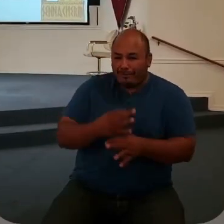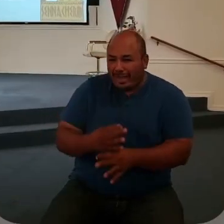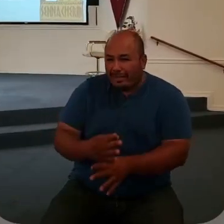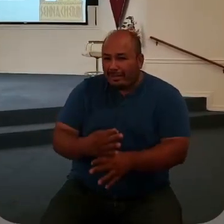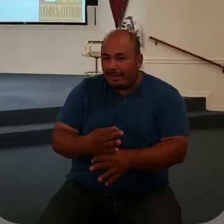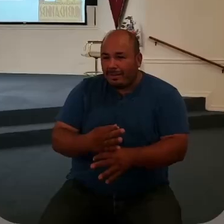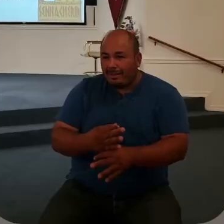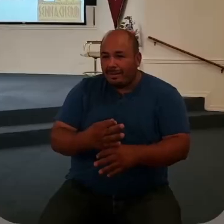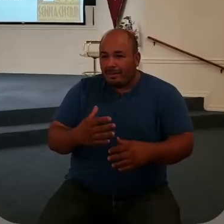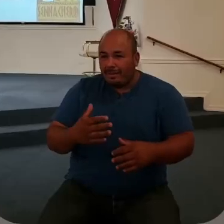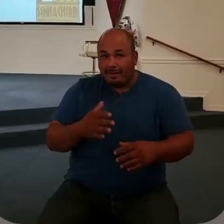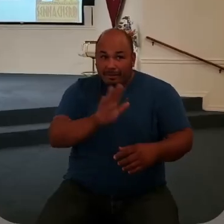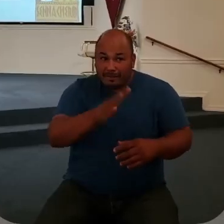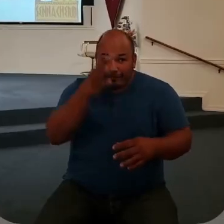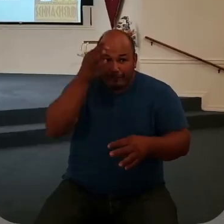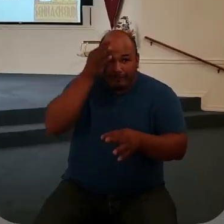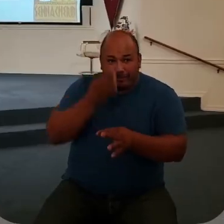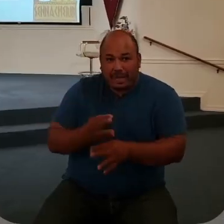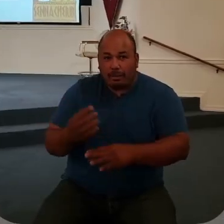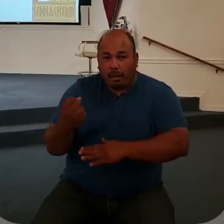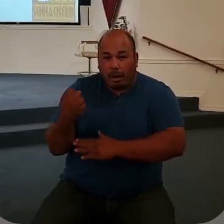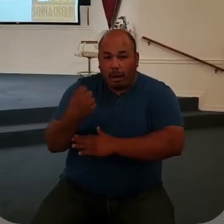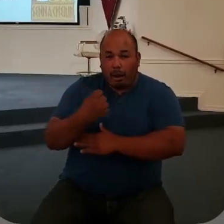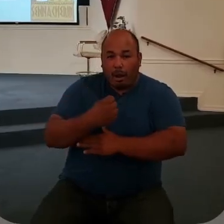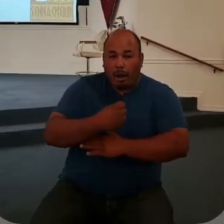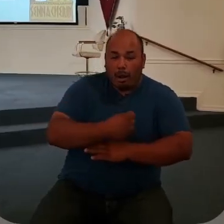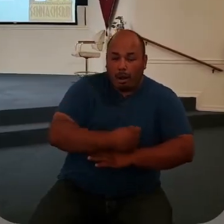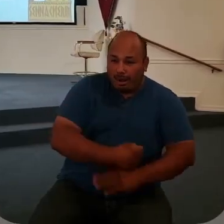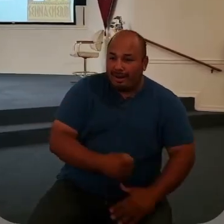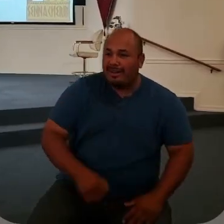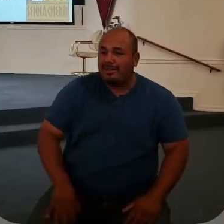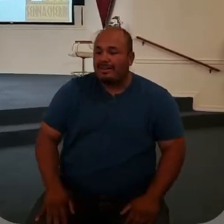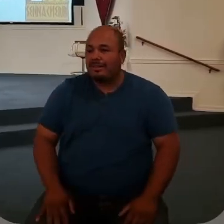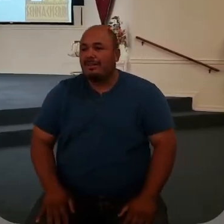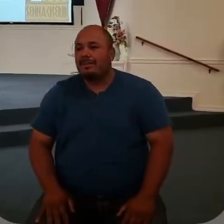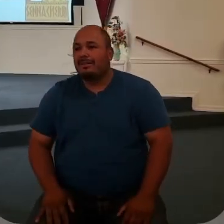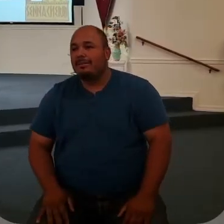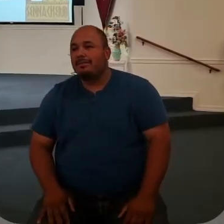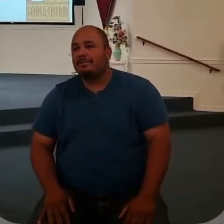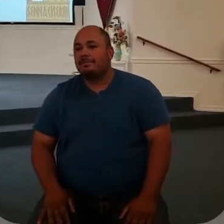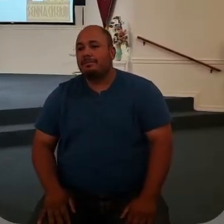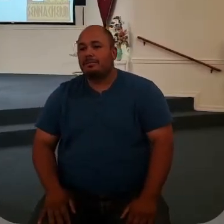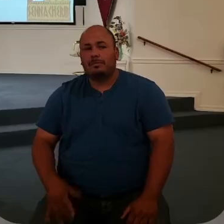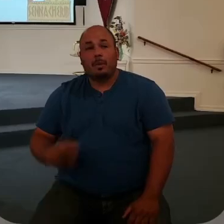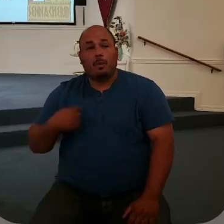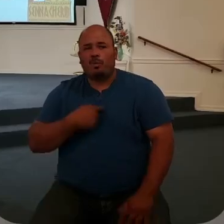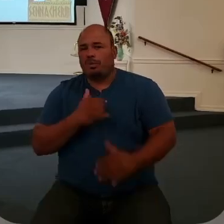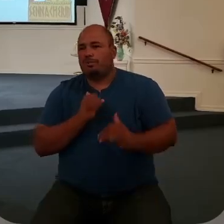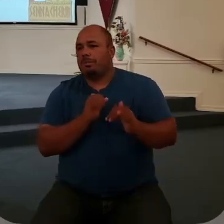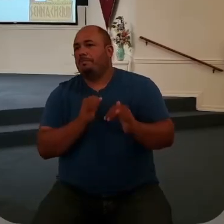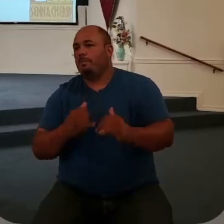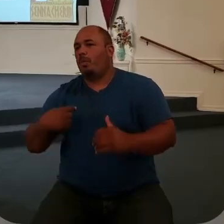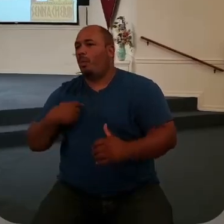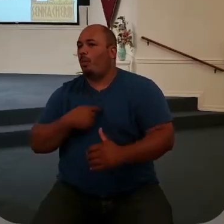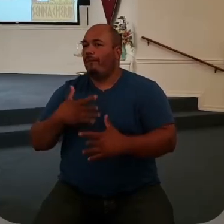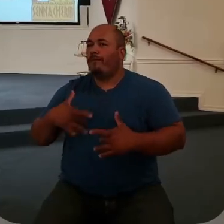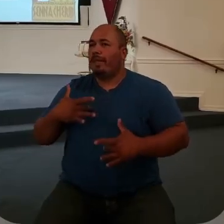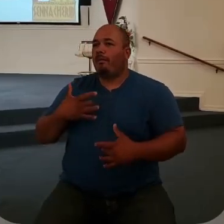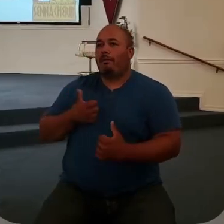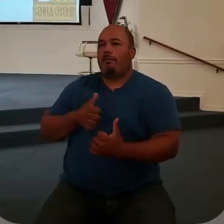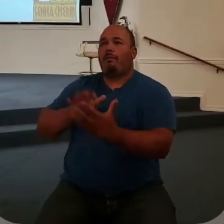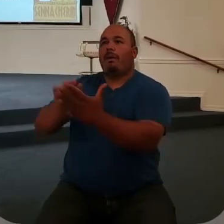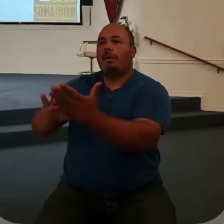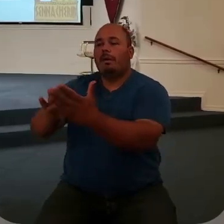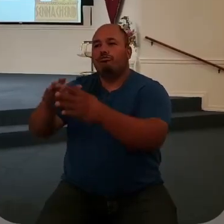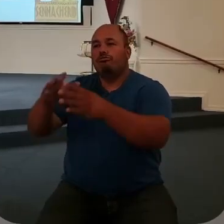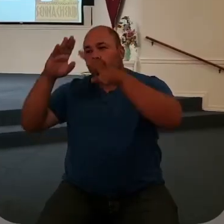think their God would be any different? And we face troubles sometimes that are so intense and